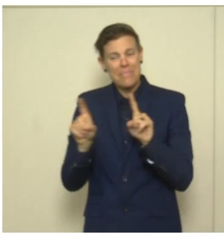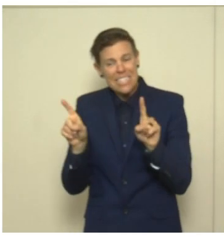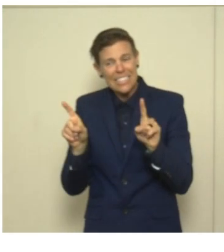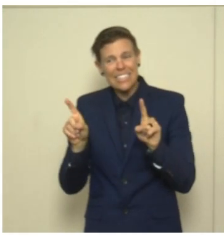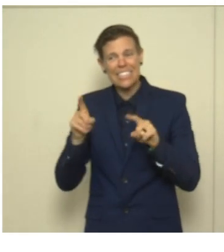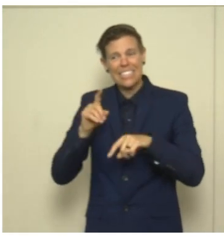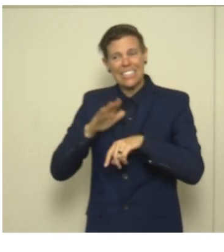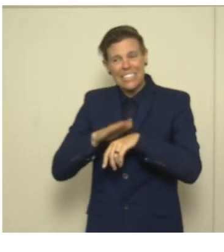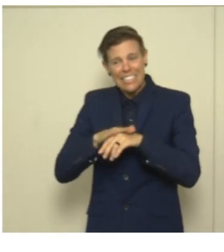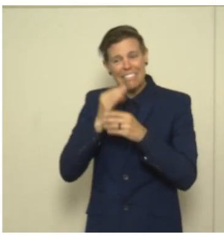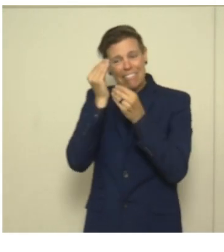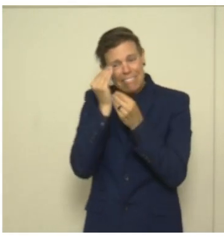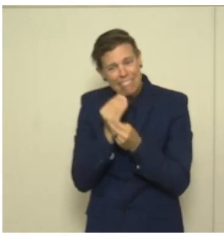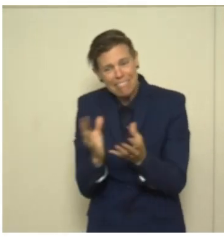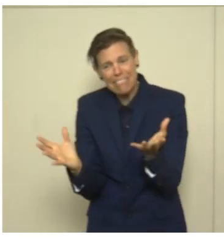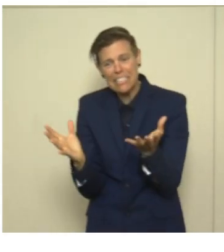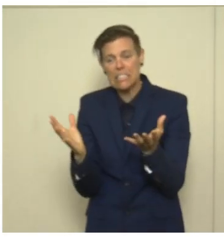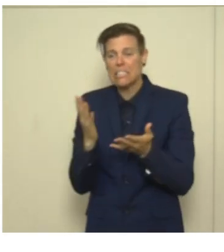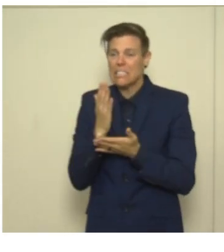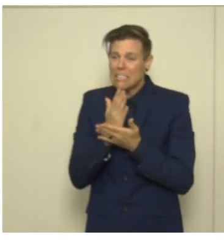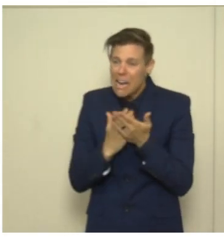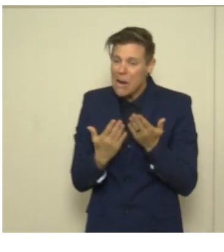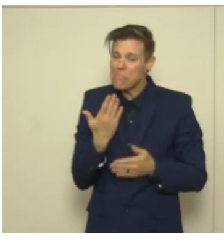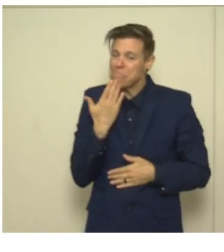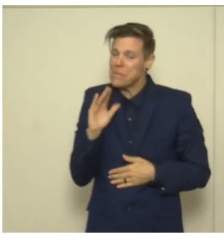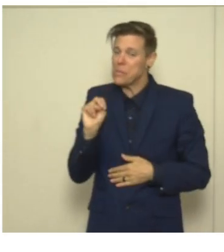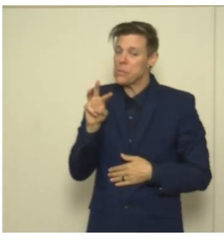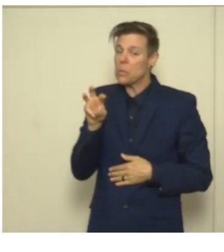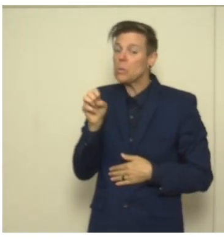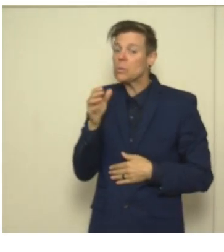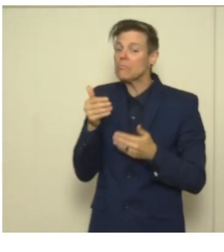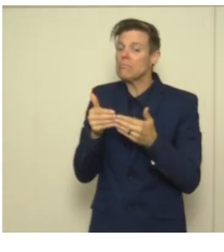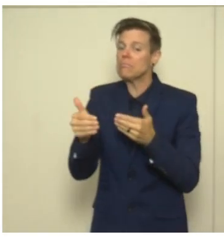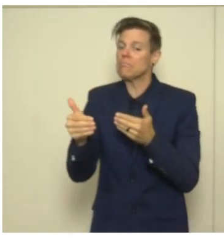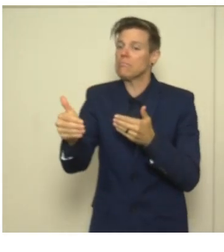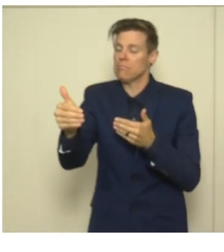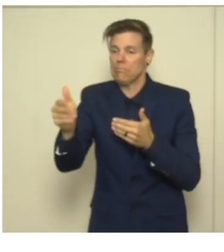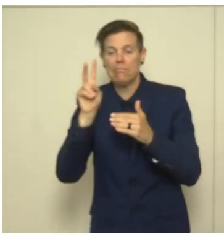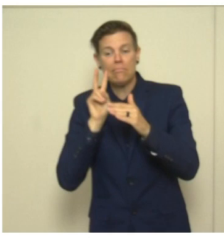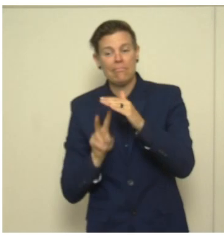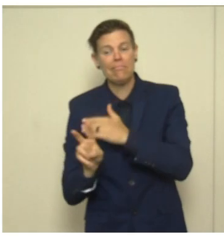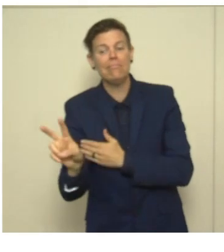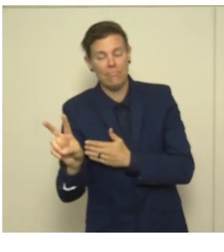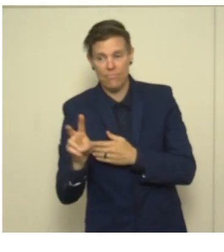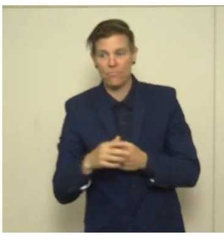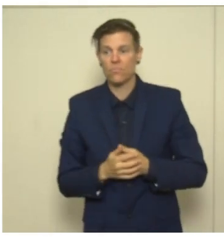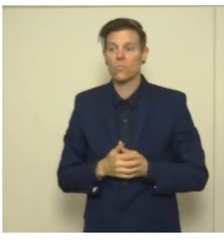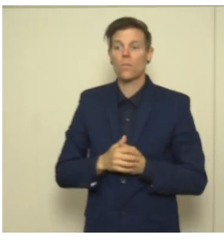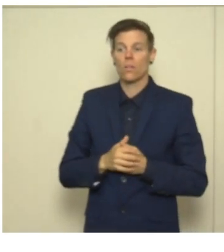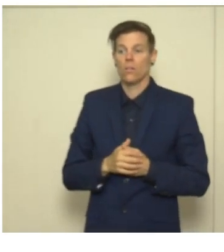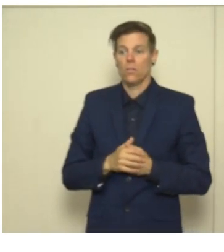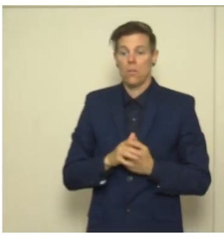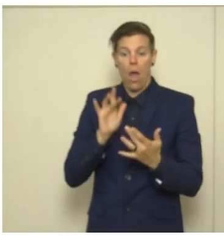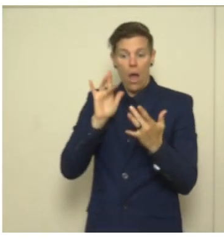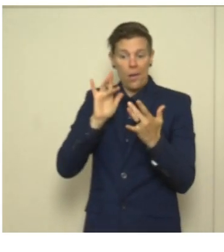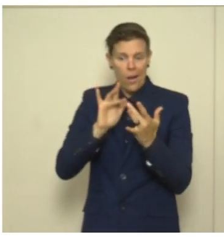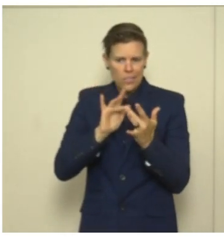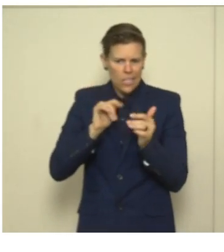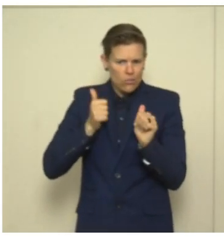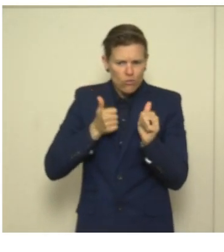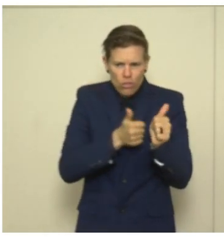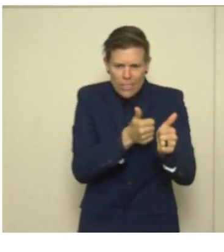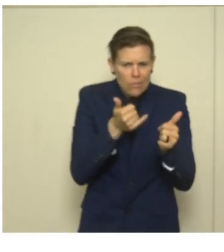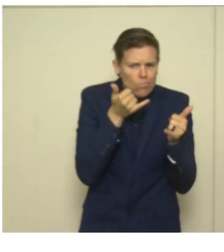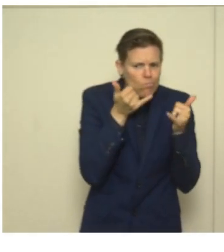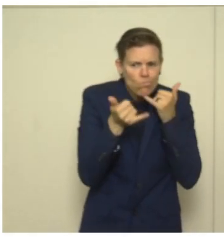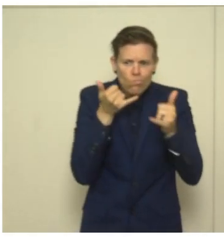still looking really good. Our contact tracing, which is when we tell you right after a test whether or not you're positive, and